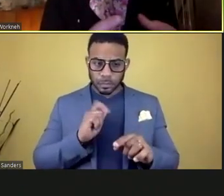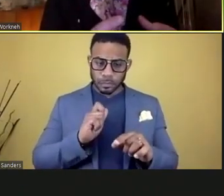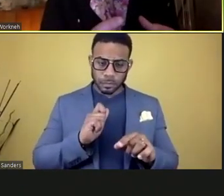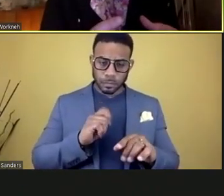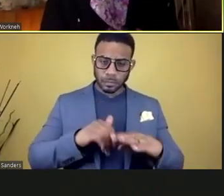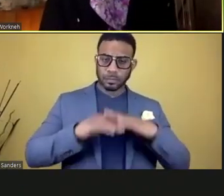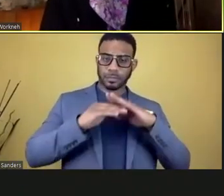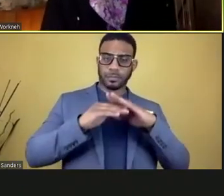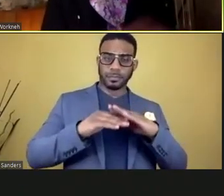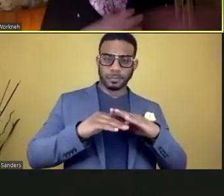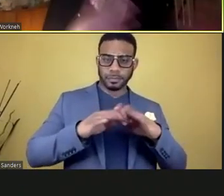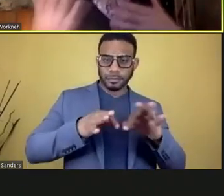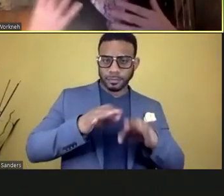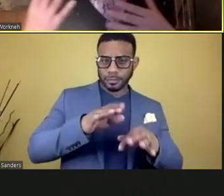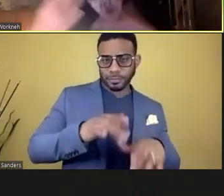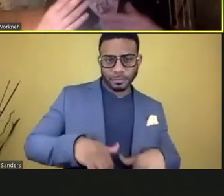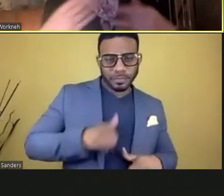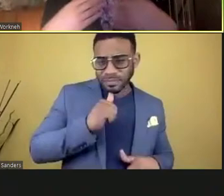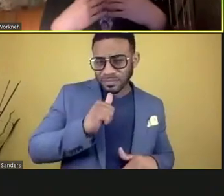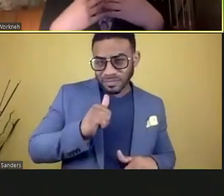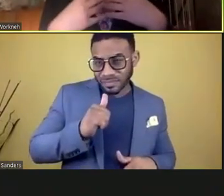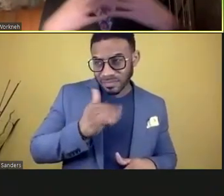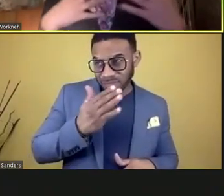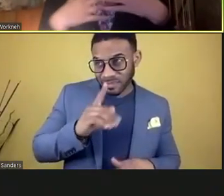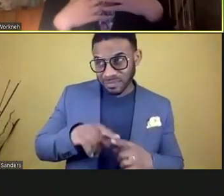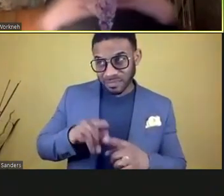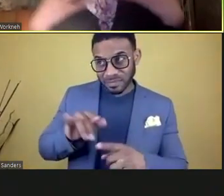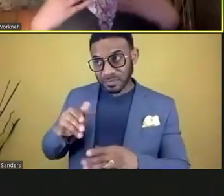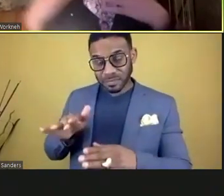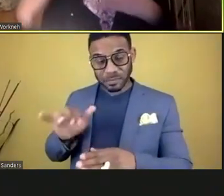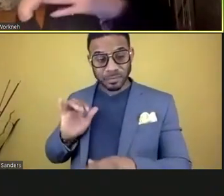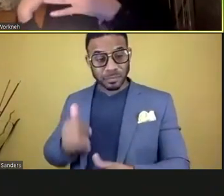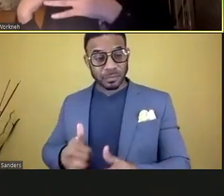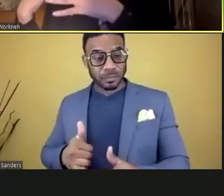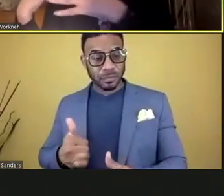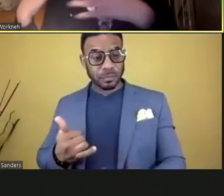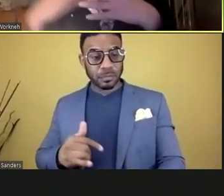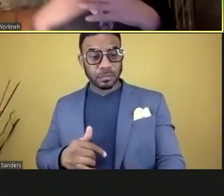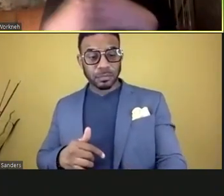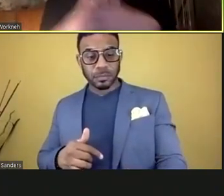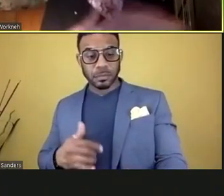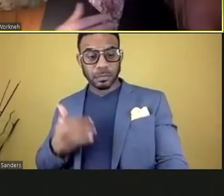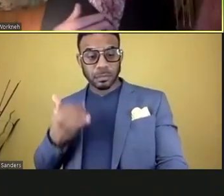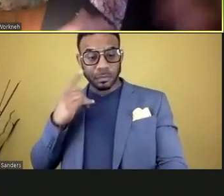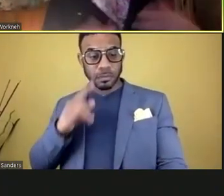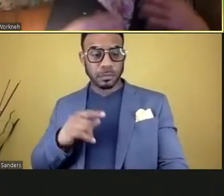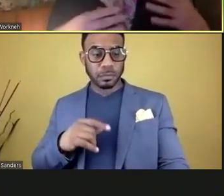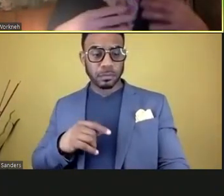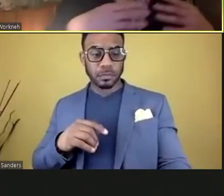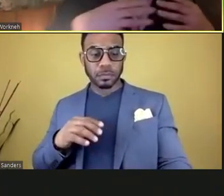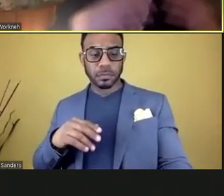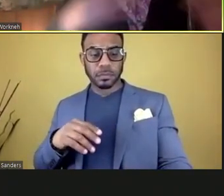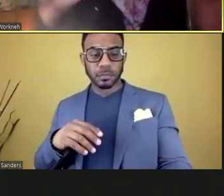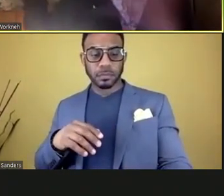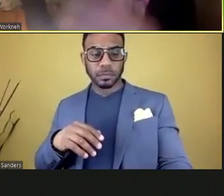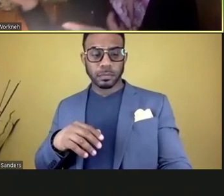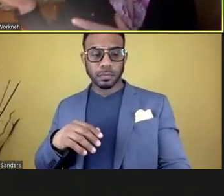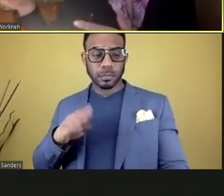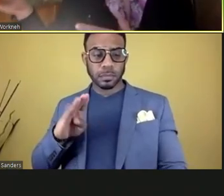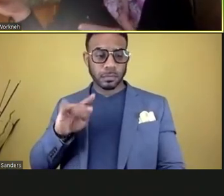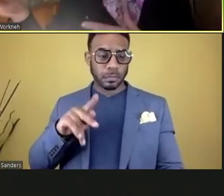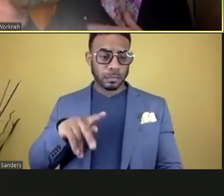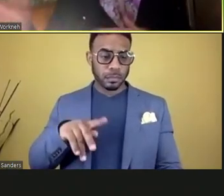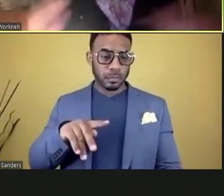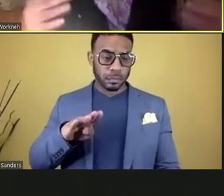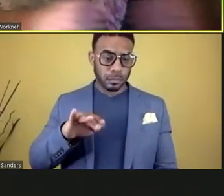their lives that are not that dissimilar than the ways our lives are confined if you're QT BIPOC in the